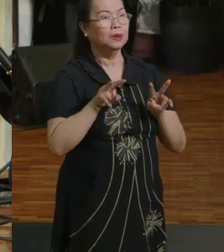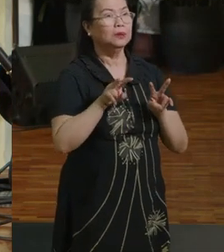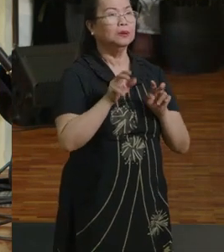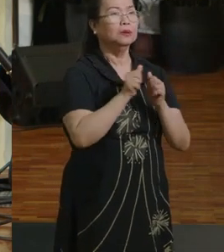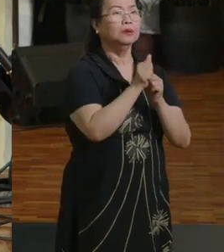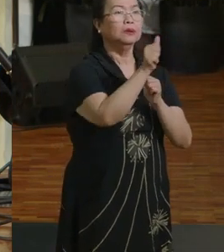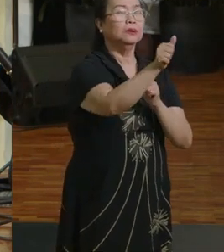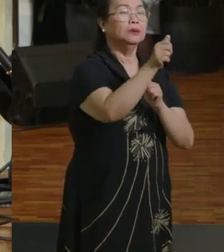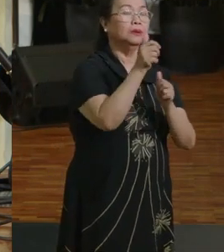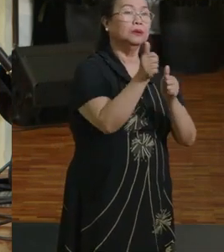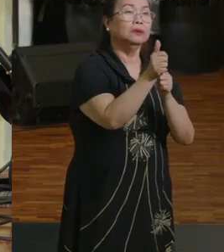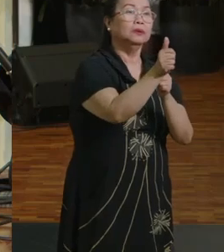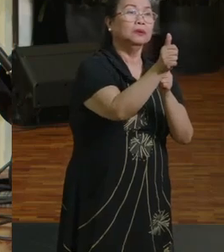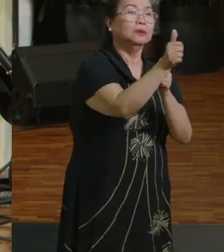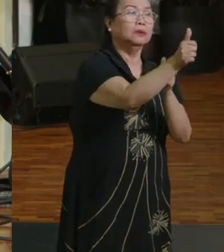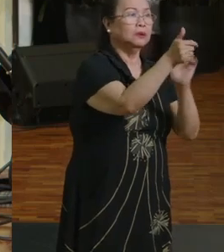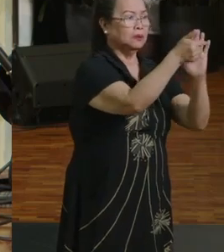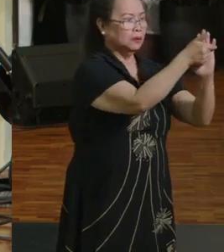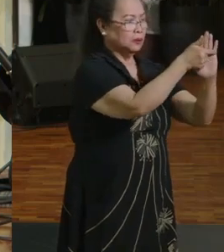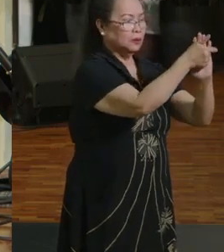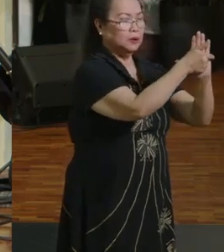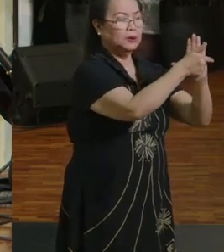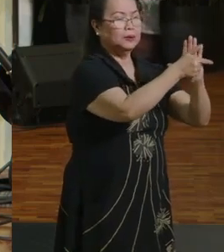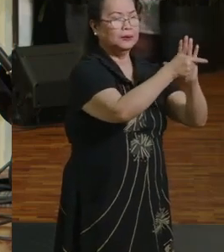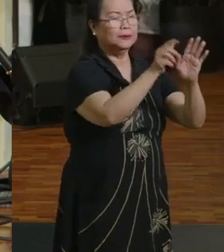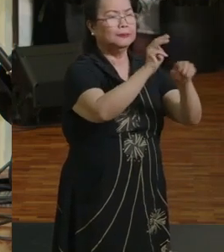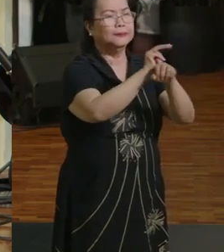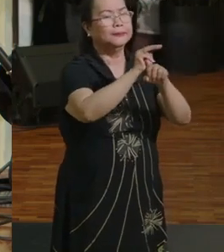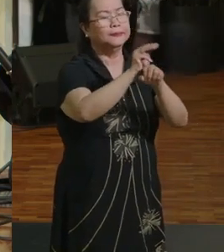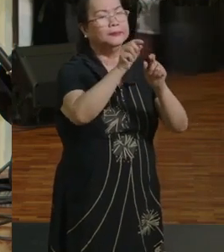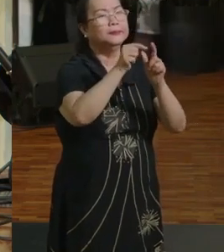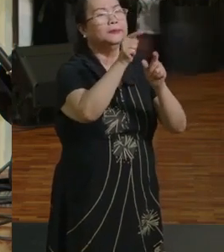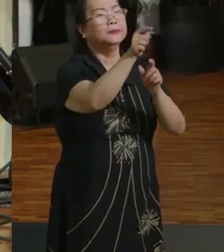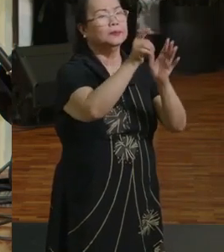had followed Jesus from Galilee, ministering to him.